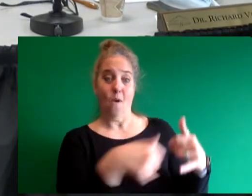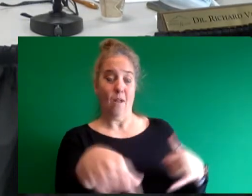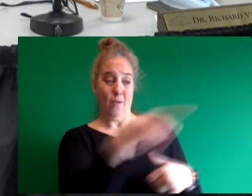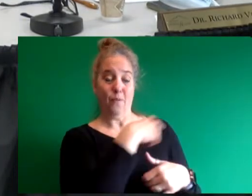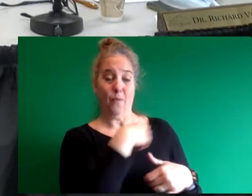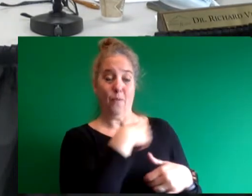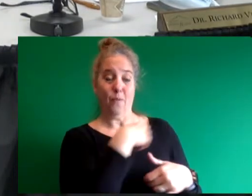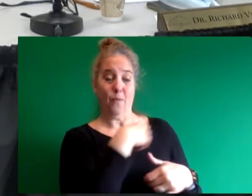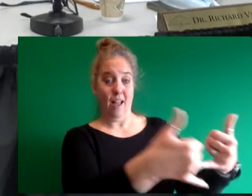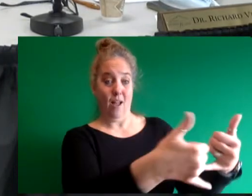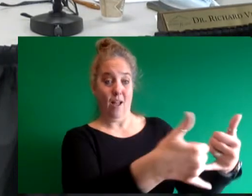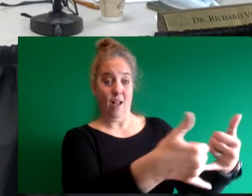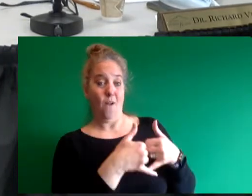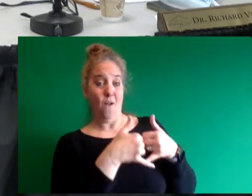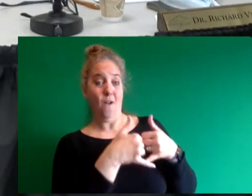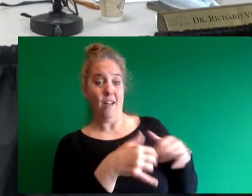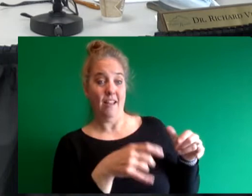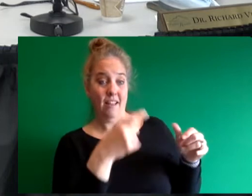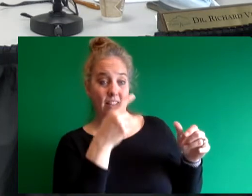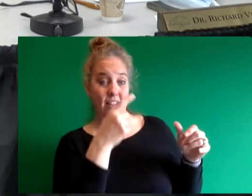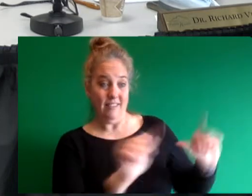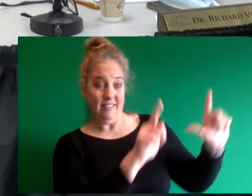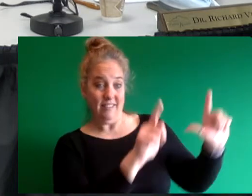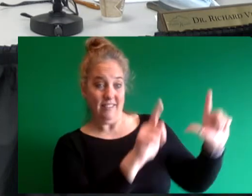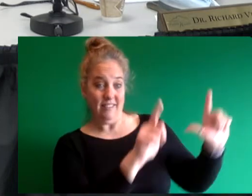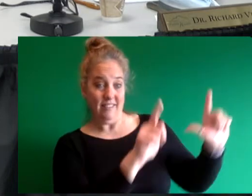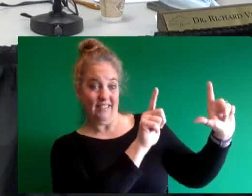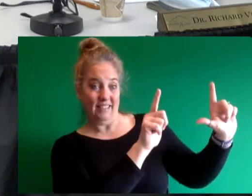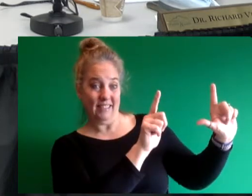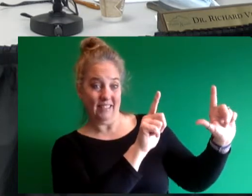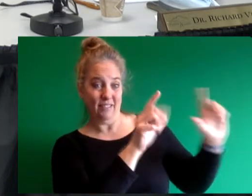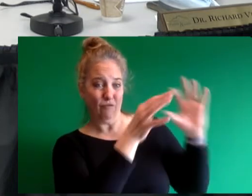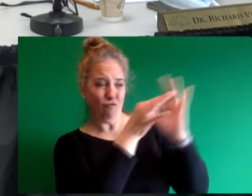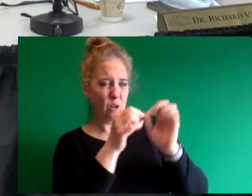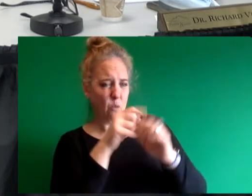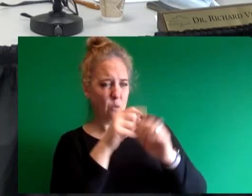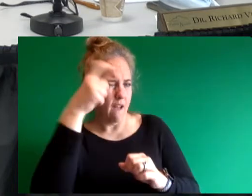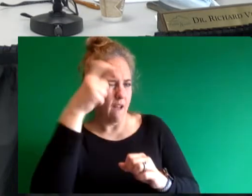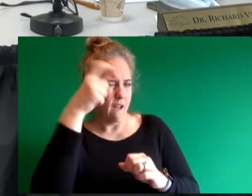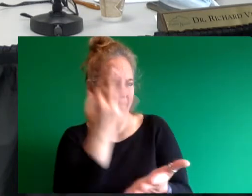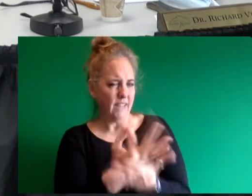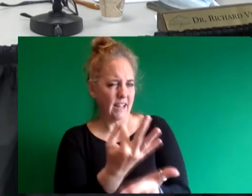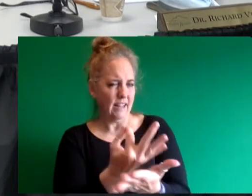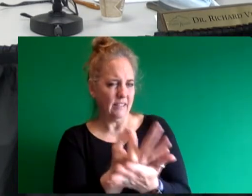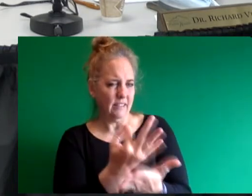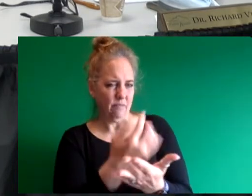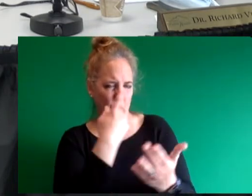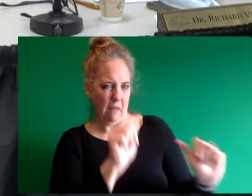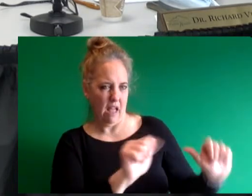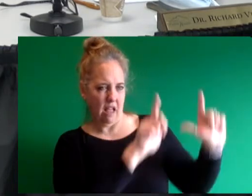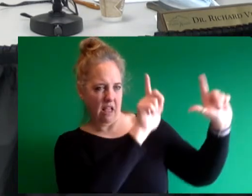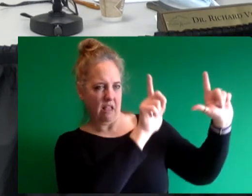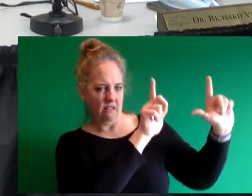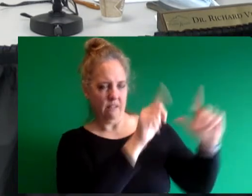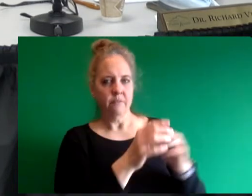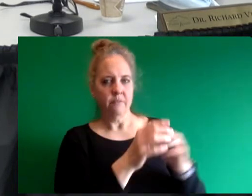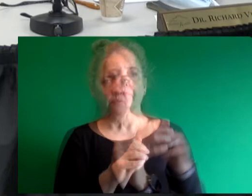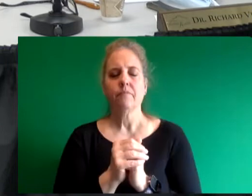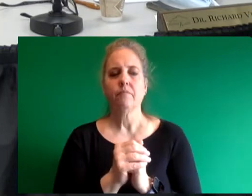The Government Finance Officers Association Award. Today is bringing back some memories. So as we transition